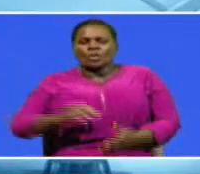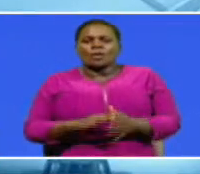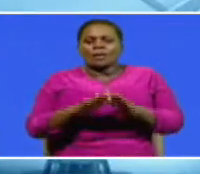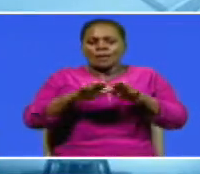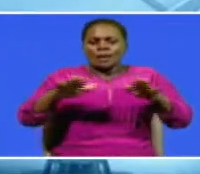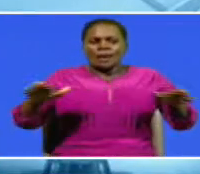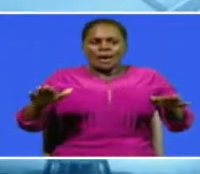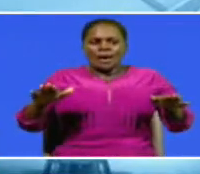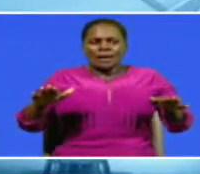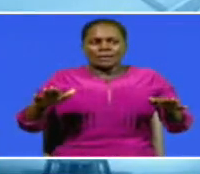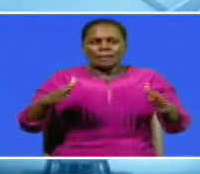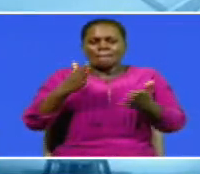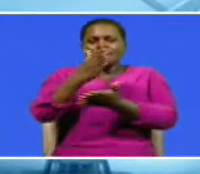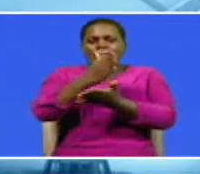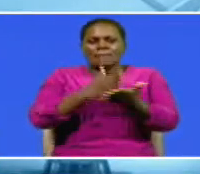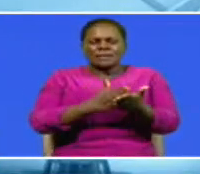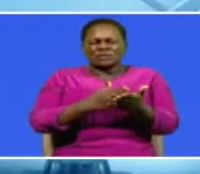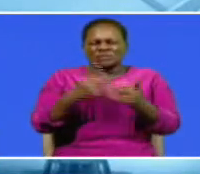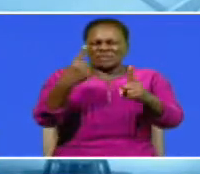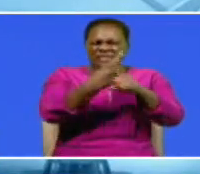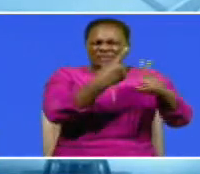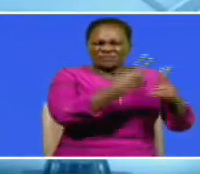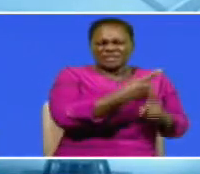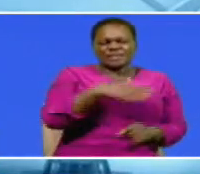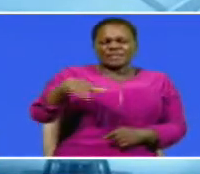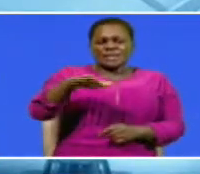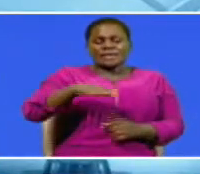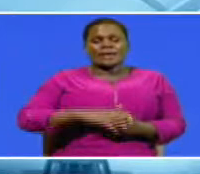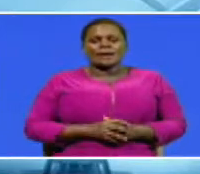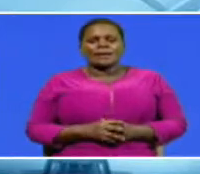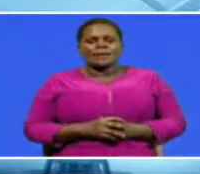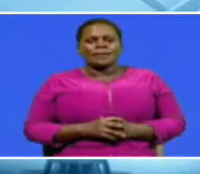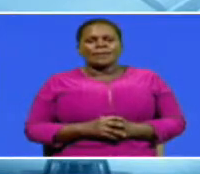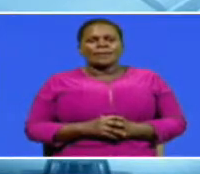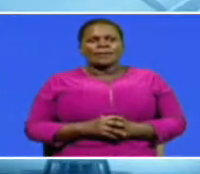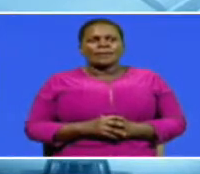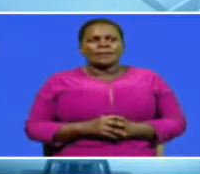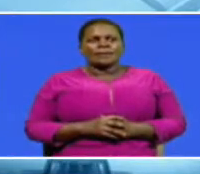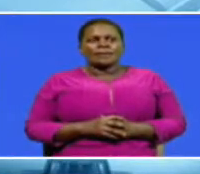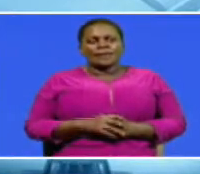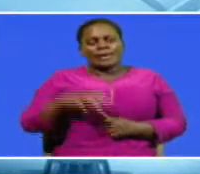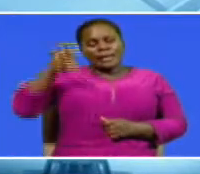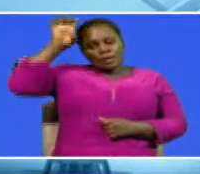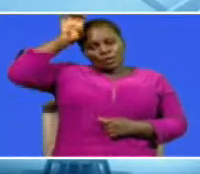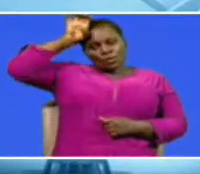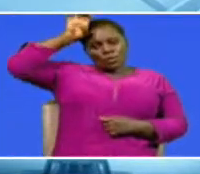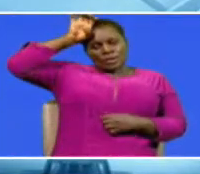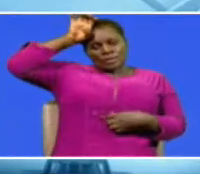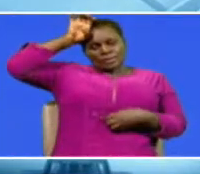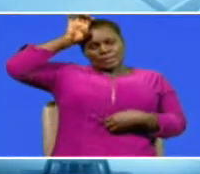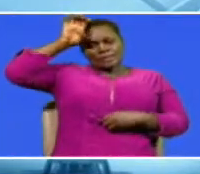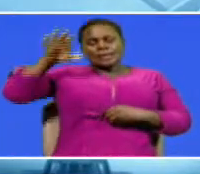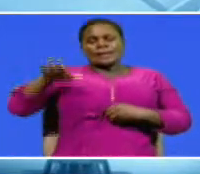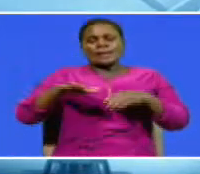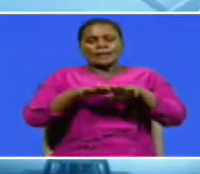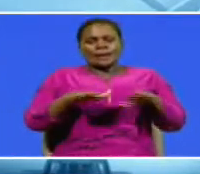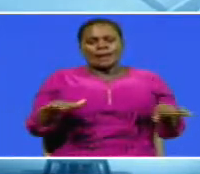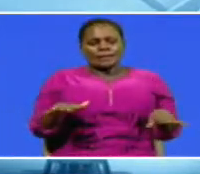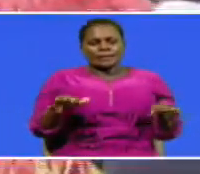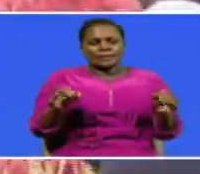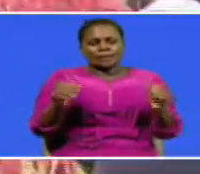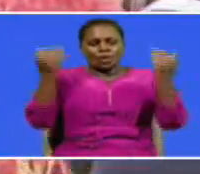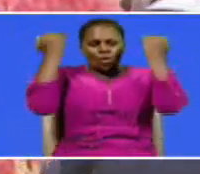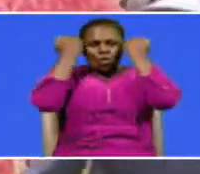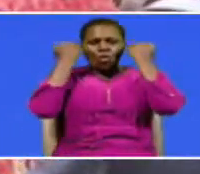question spreads across parts of Kapseret and Kesses constituencies in Uasin Gishu County. The land occupation follows a